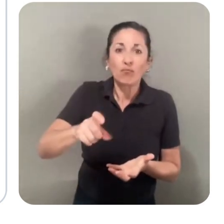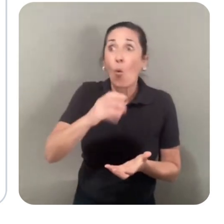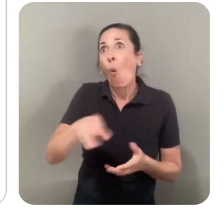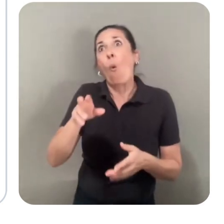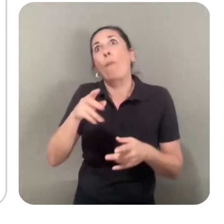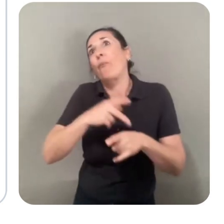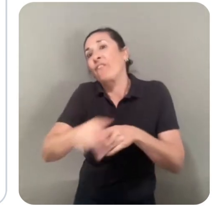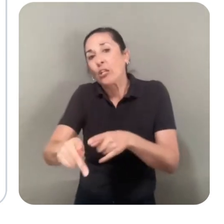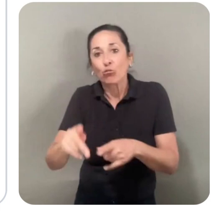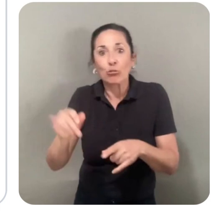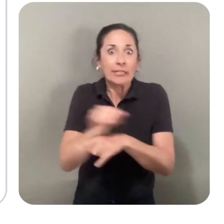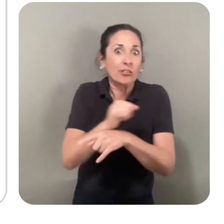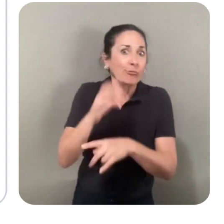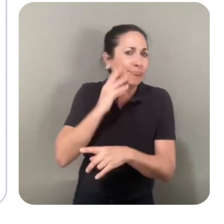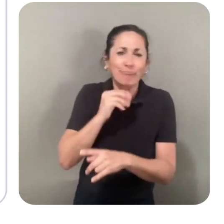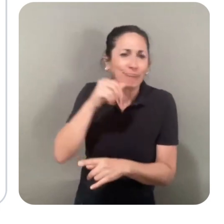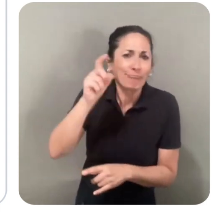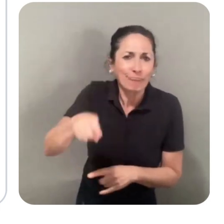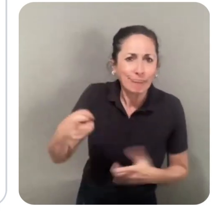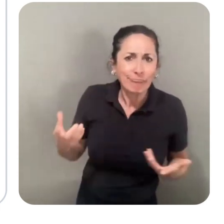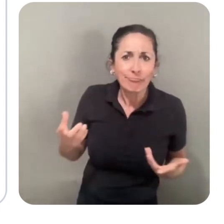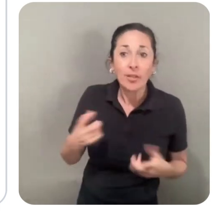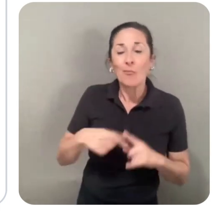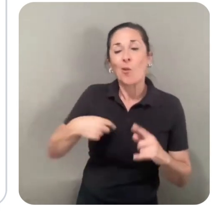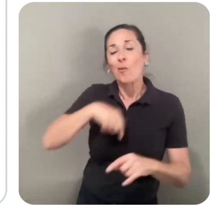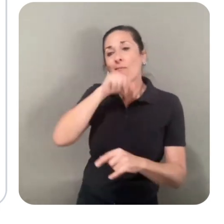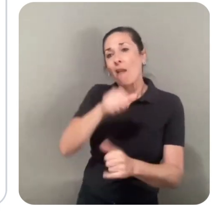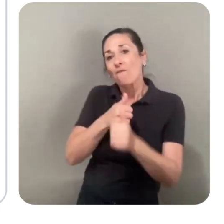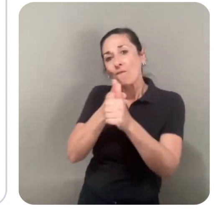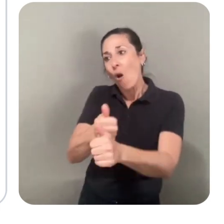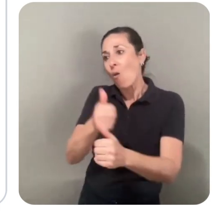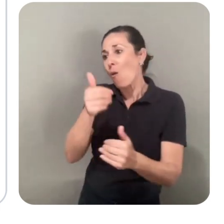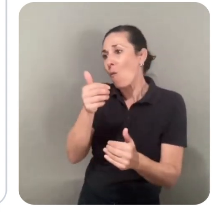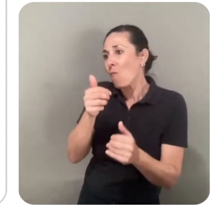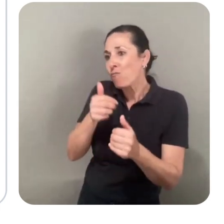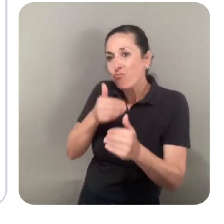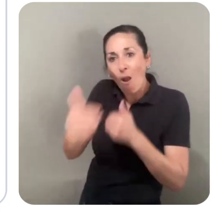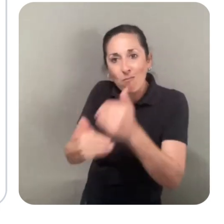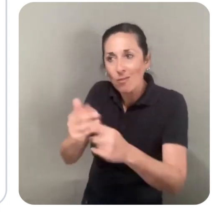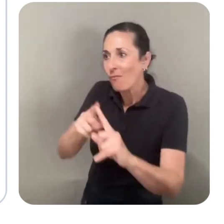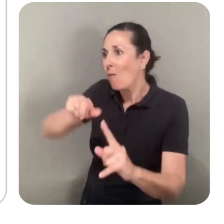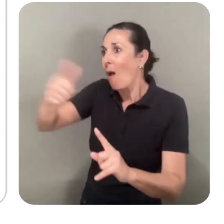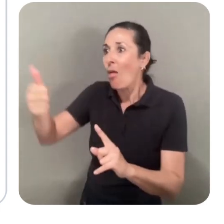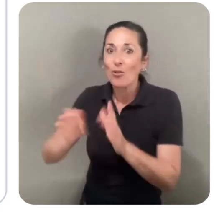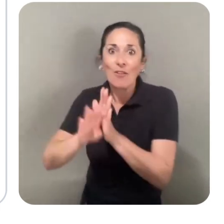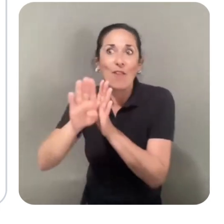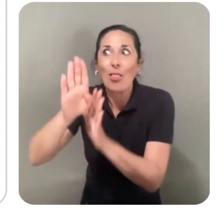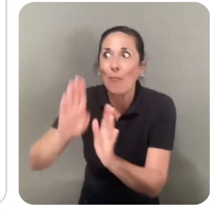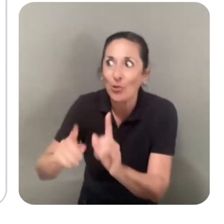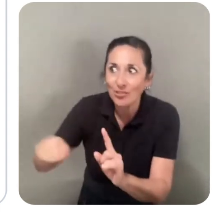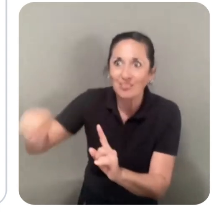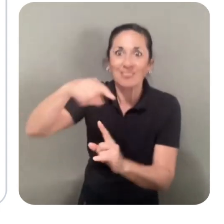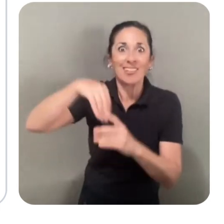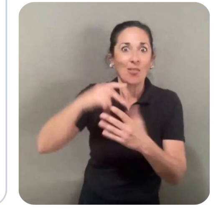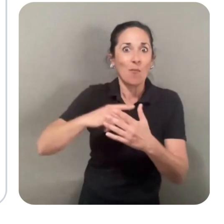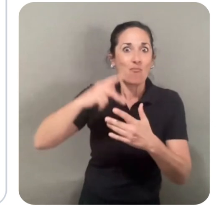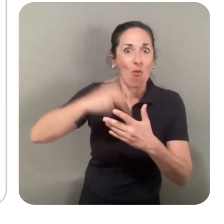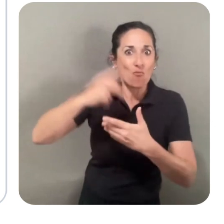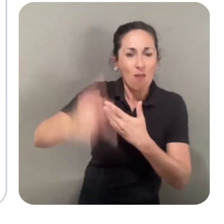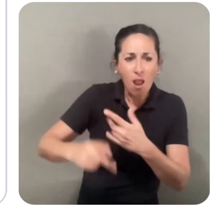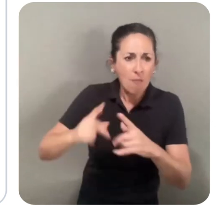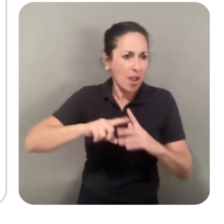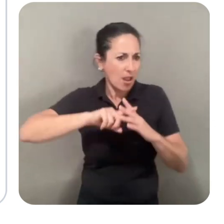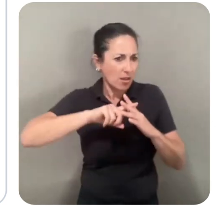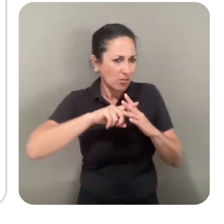experience. We loved following the progress of other emerging developers in the program and monitored the START Discord